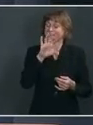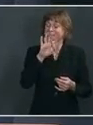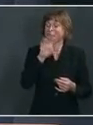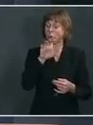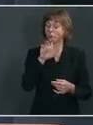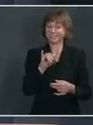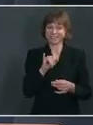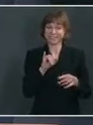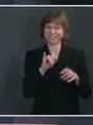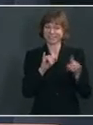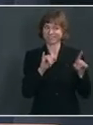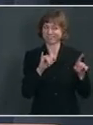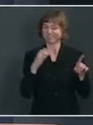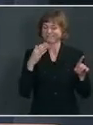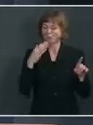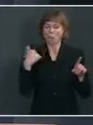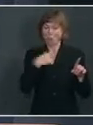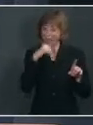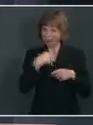producing vaccines.